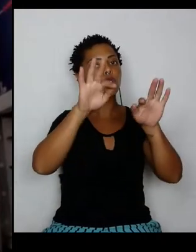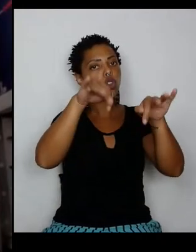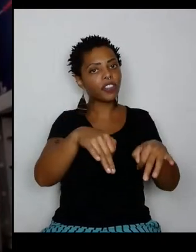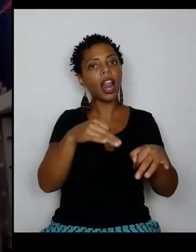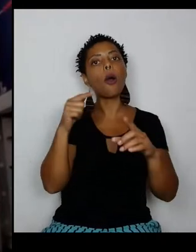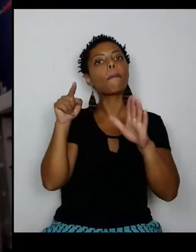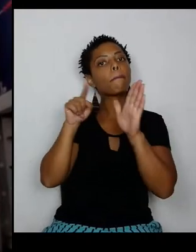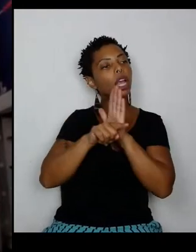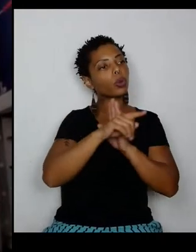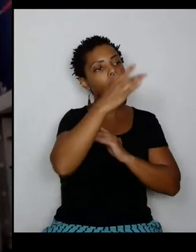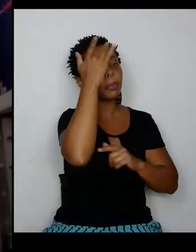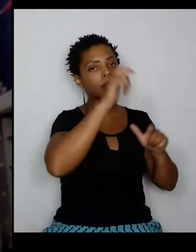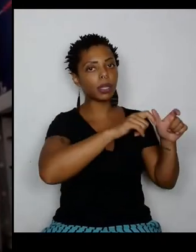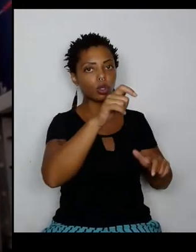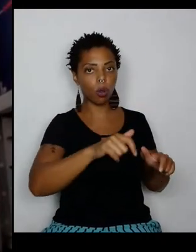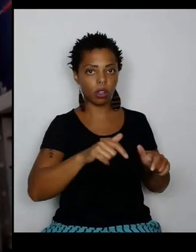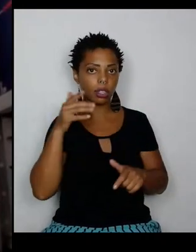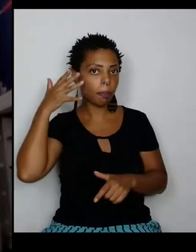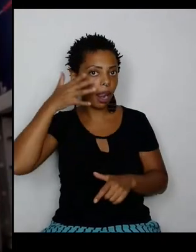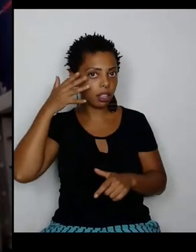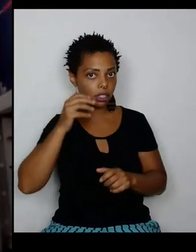at the end of the three presentations